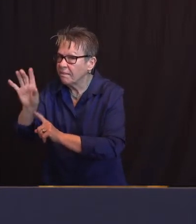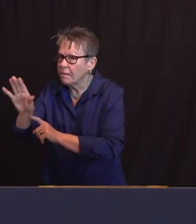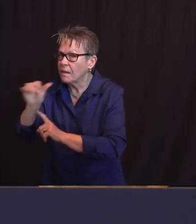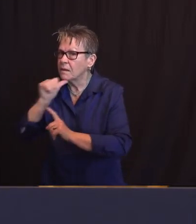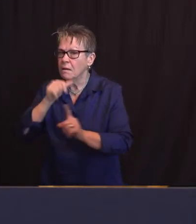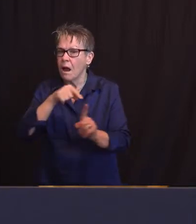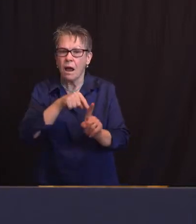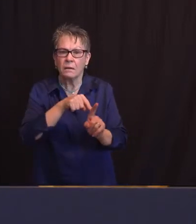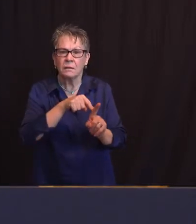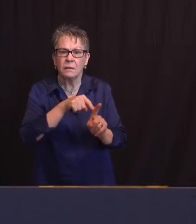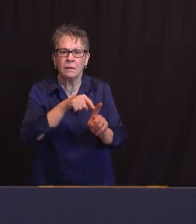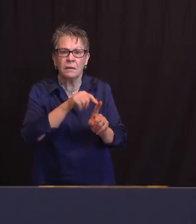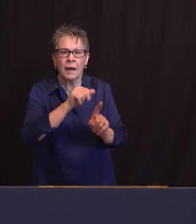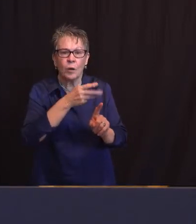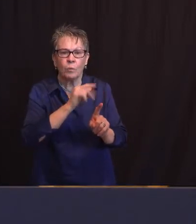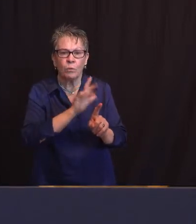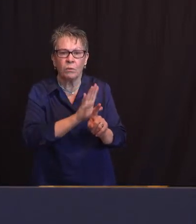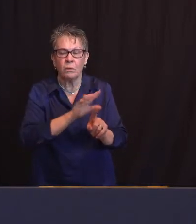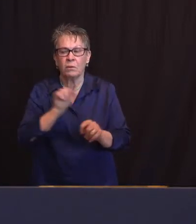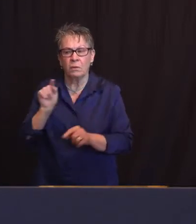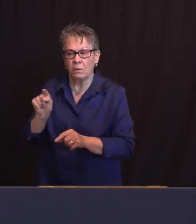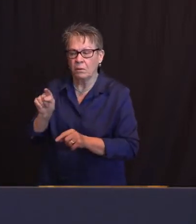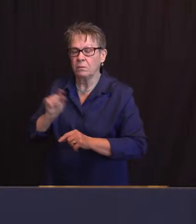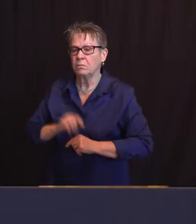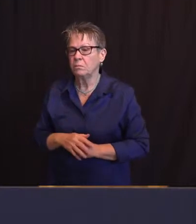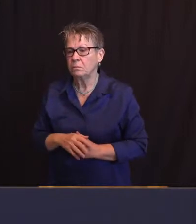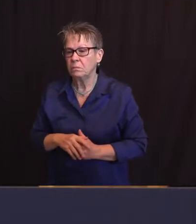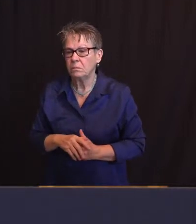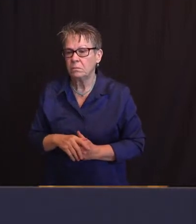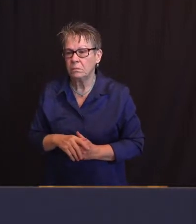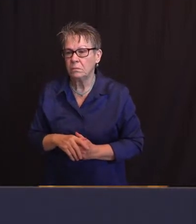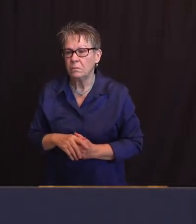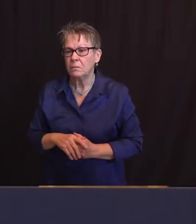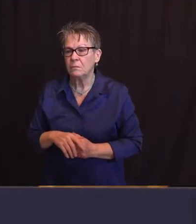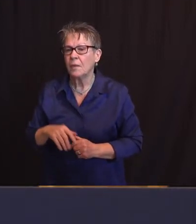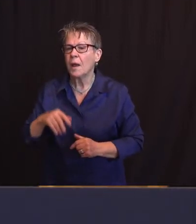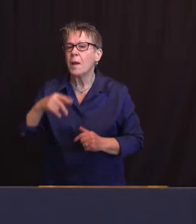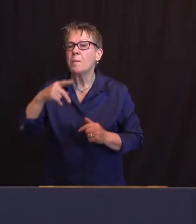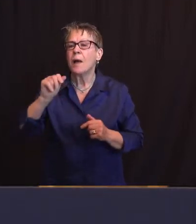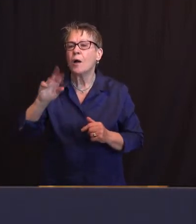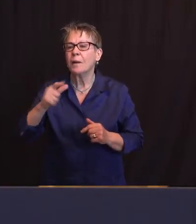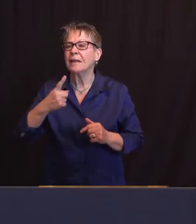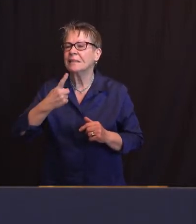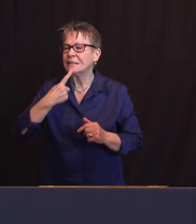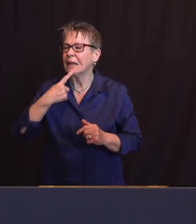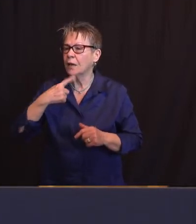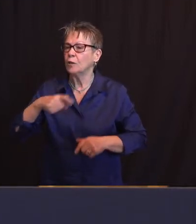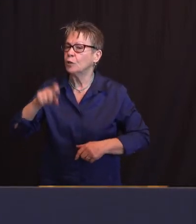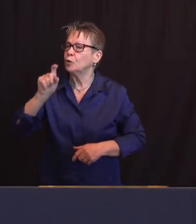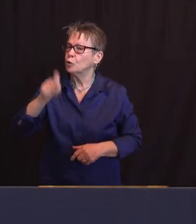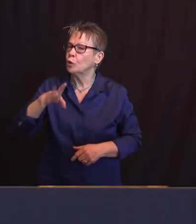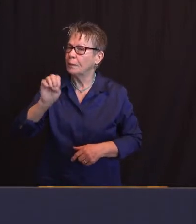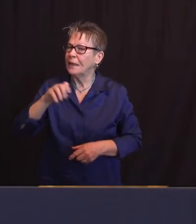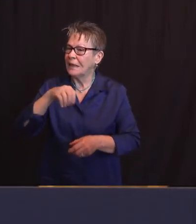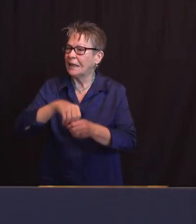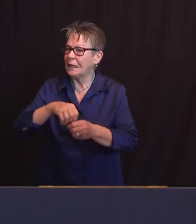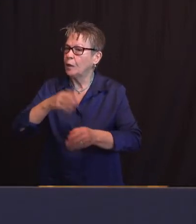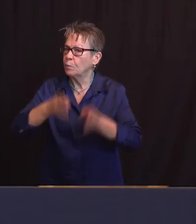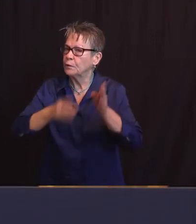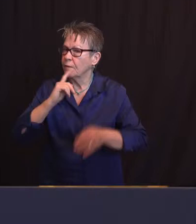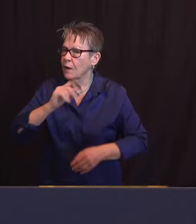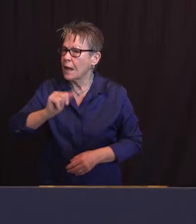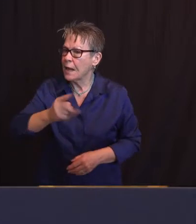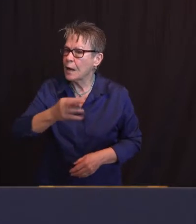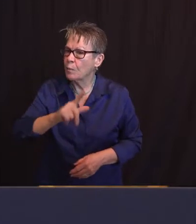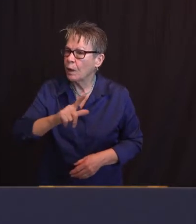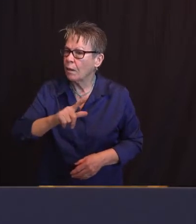an individual municipality makes with respect to its polling locations. We'll come back to you on anything we've got as follow-up. Good to see you.